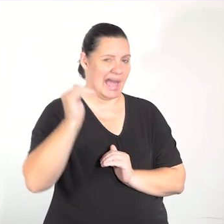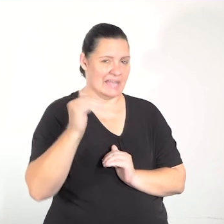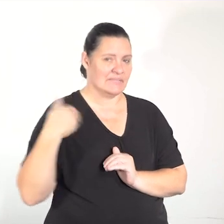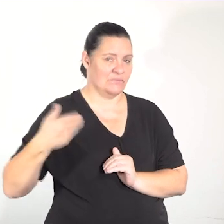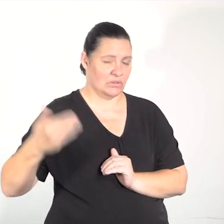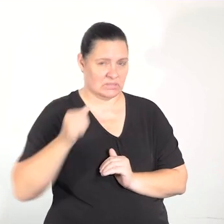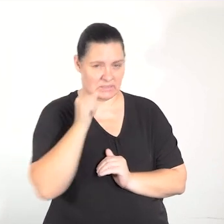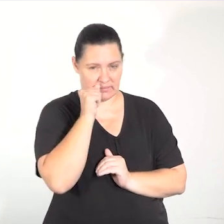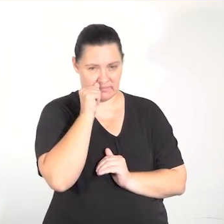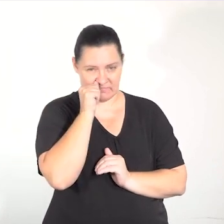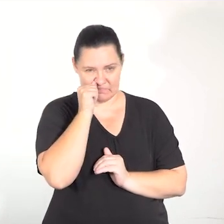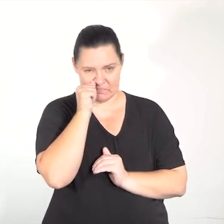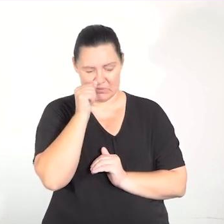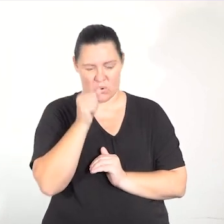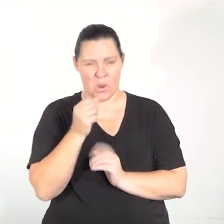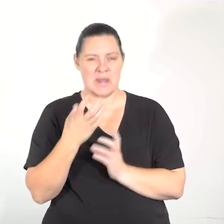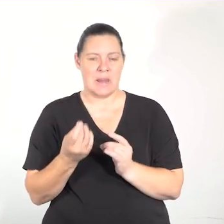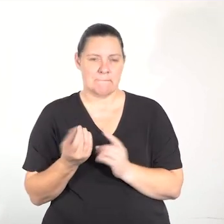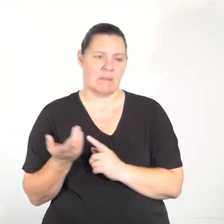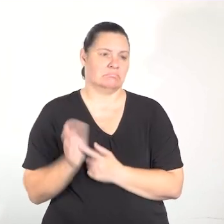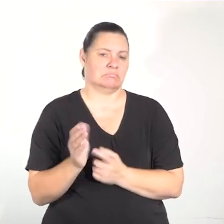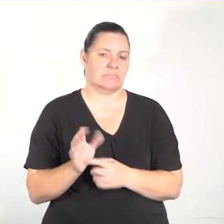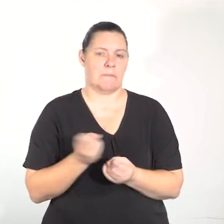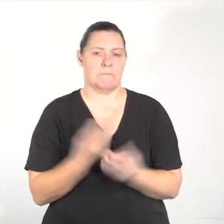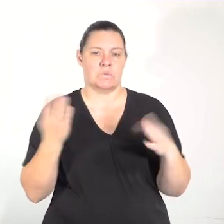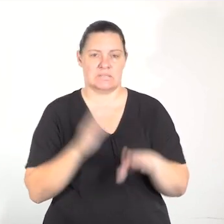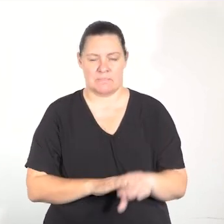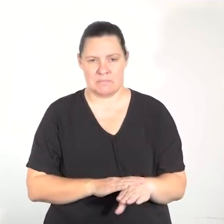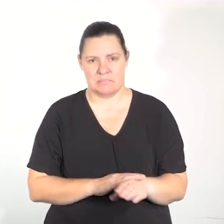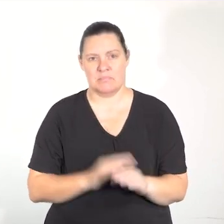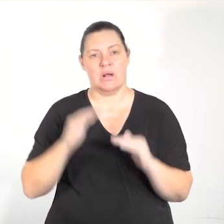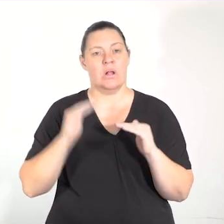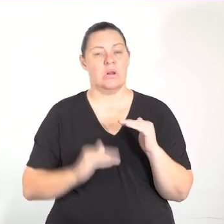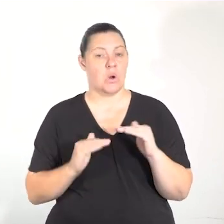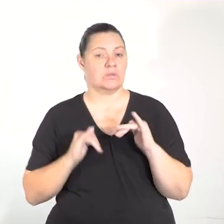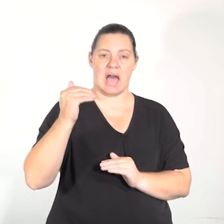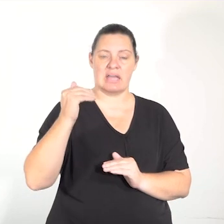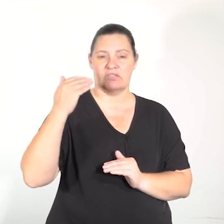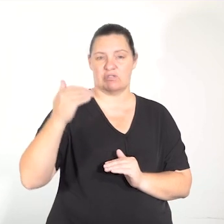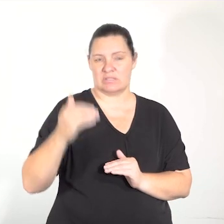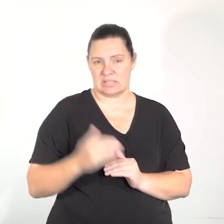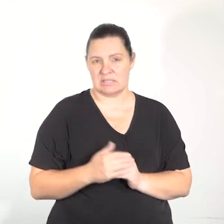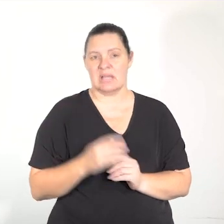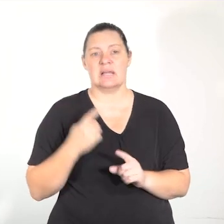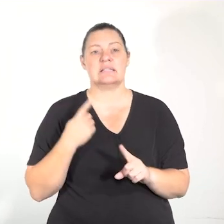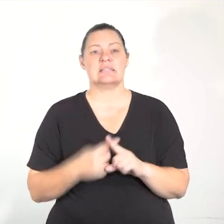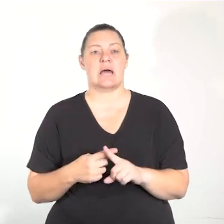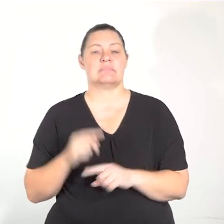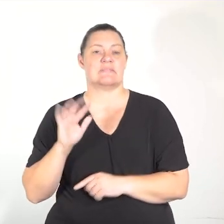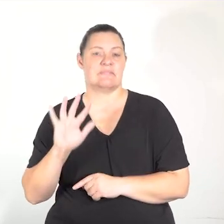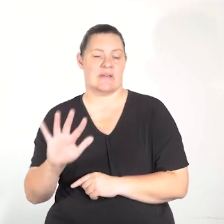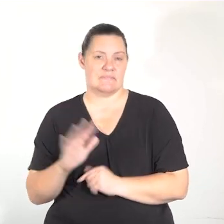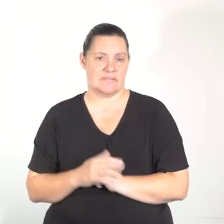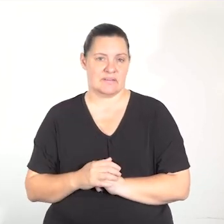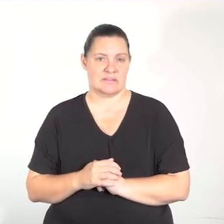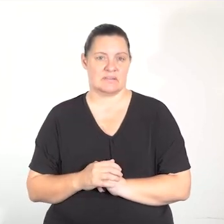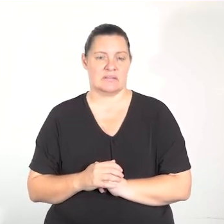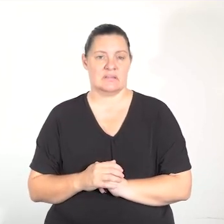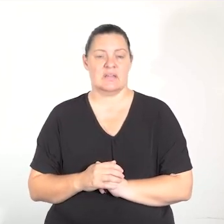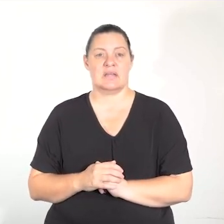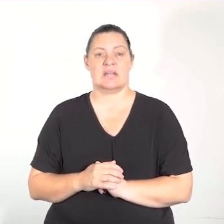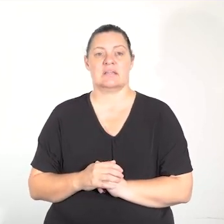highest frequency, or the one that appears the most. So what is my lowest common multiple between 50 and 70?